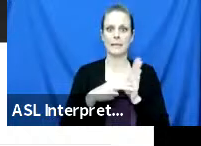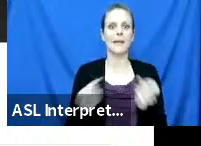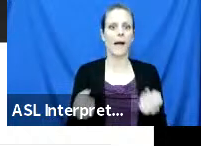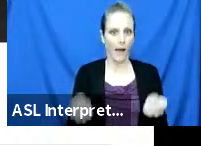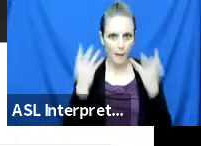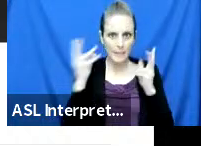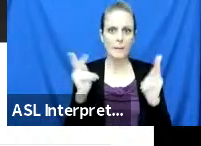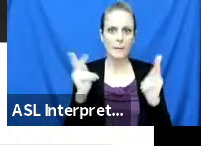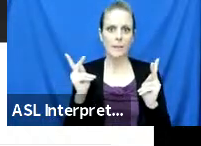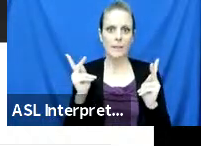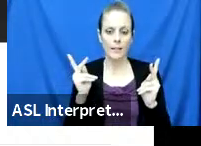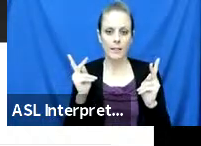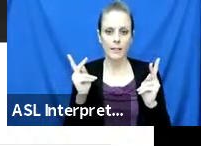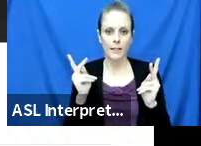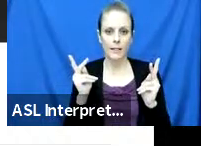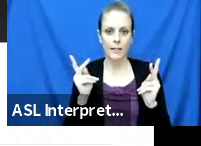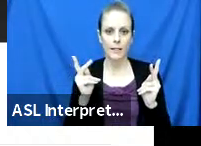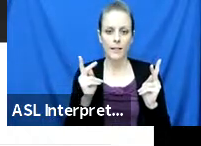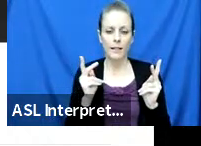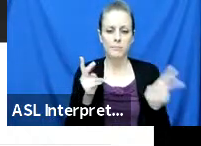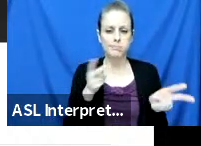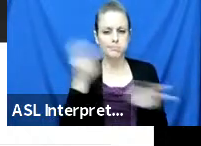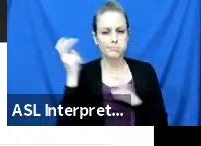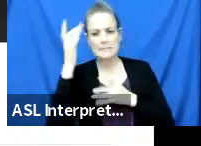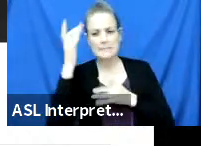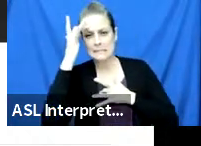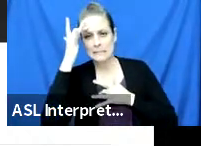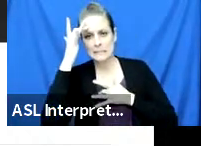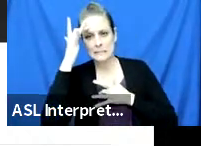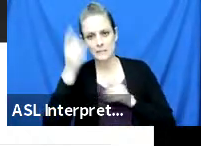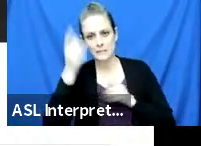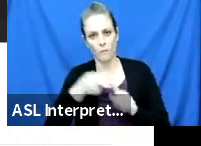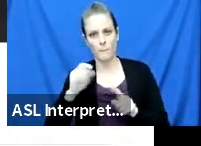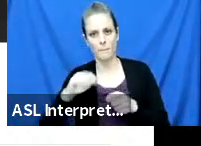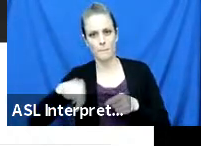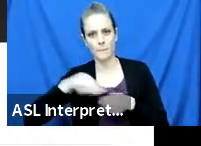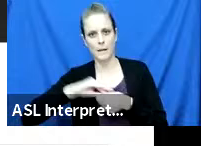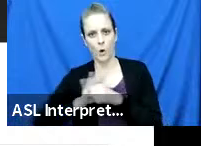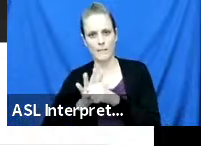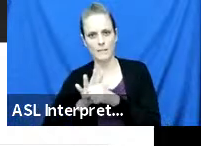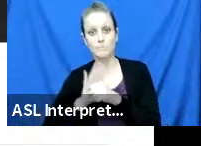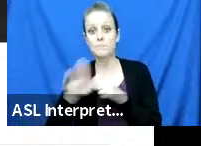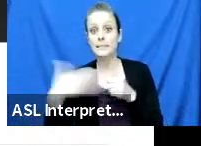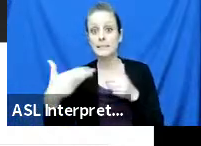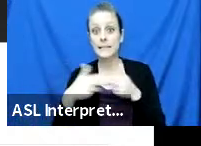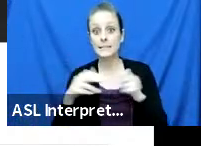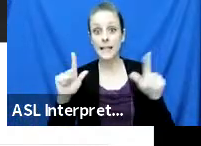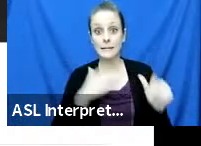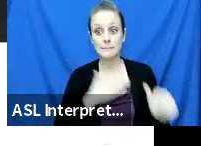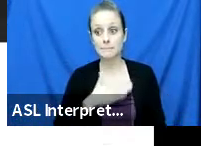people are very sick from COVID. Can we go to the next slide?